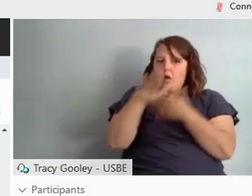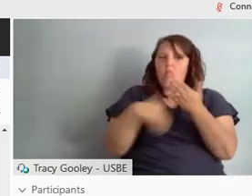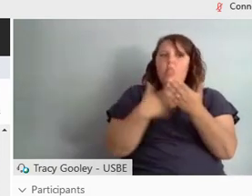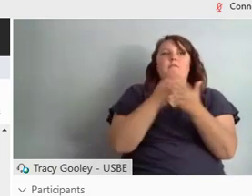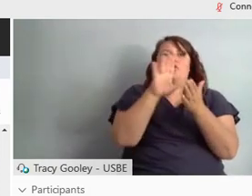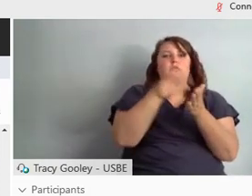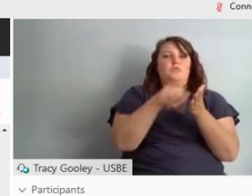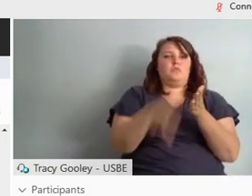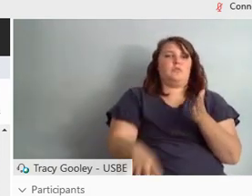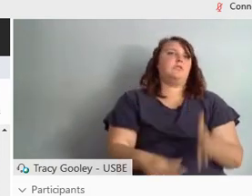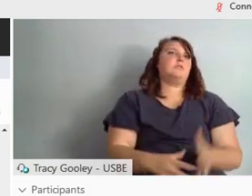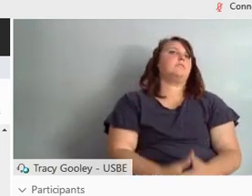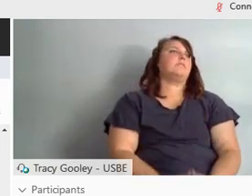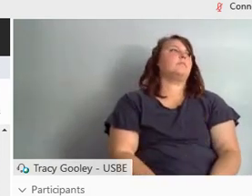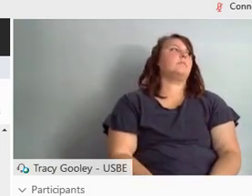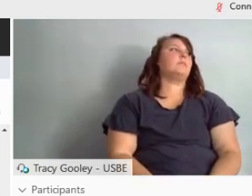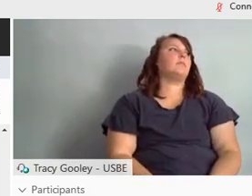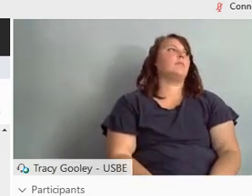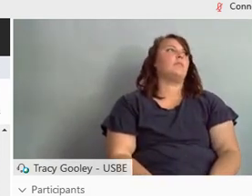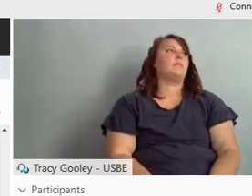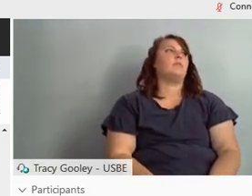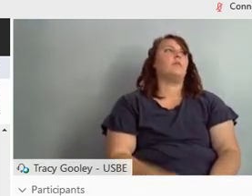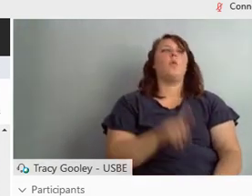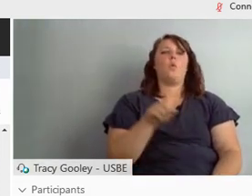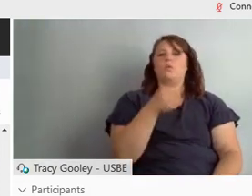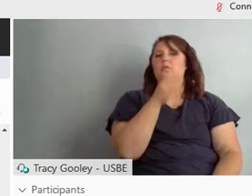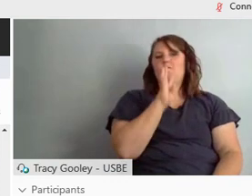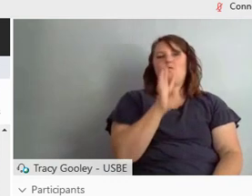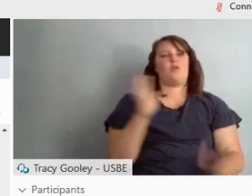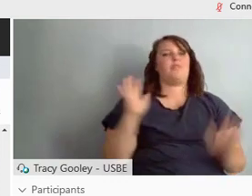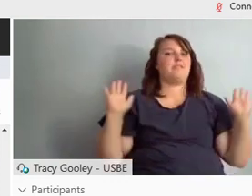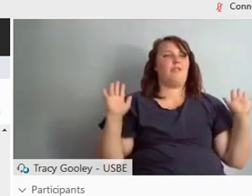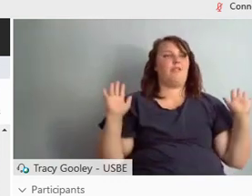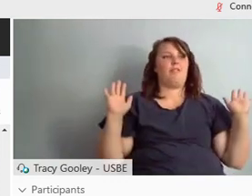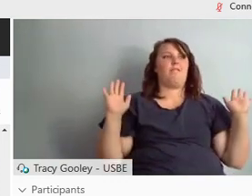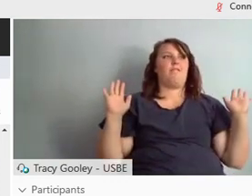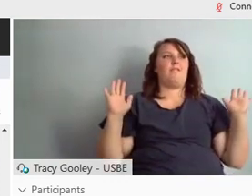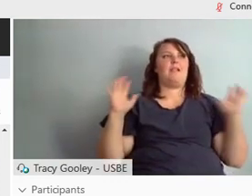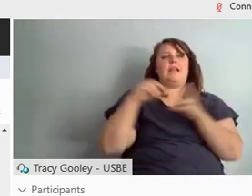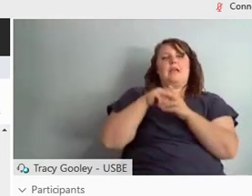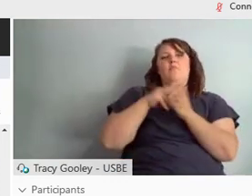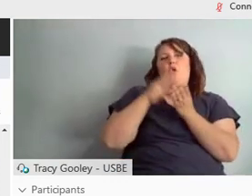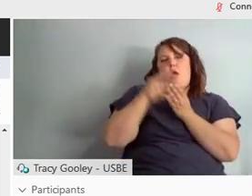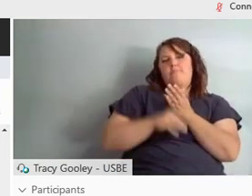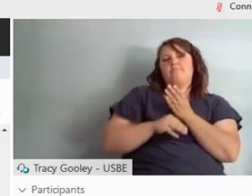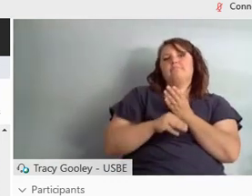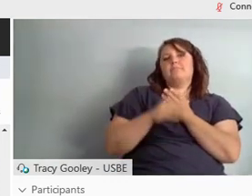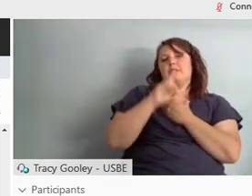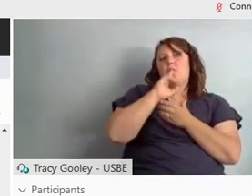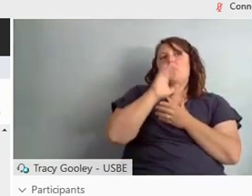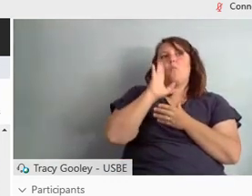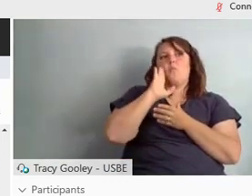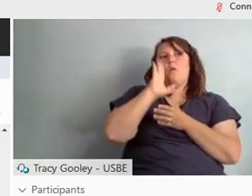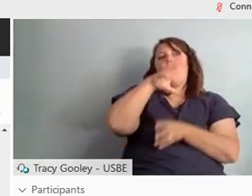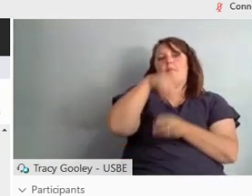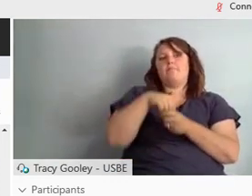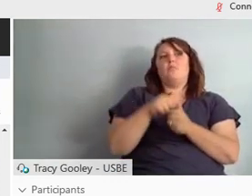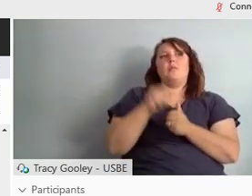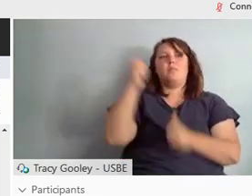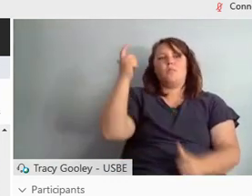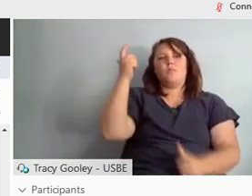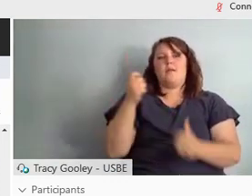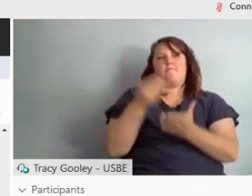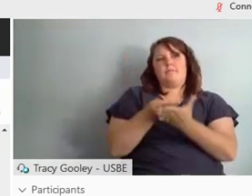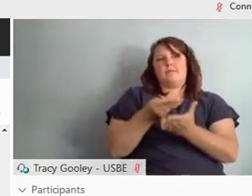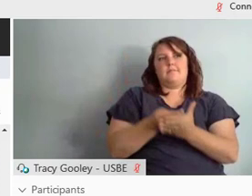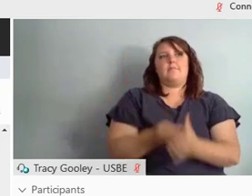the students at the school, just the 4-year-old students in programs that are participating in the grant funding.